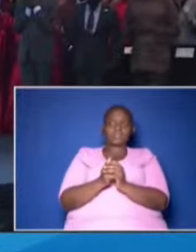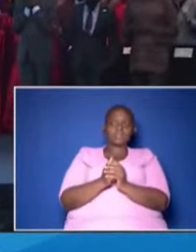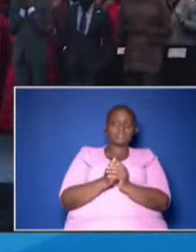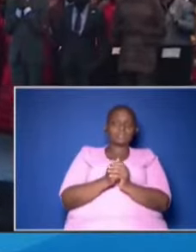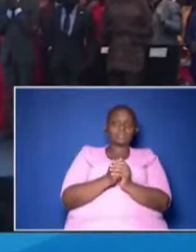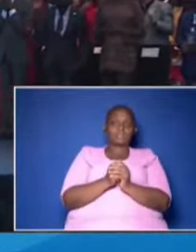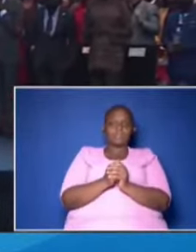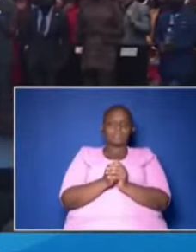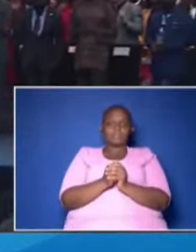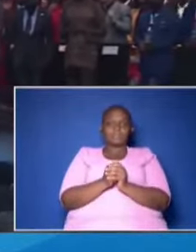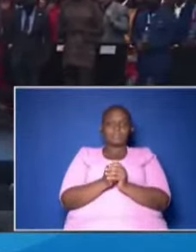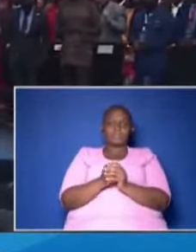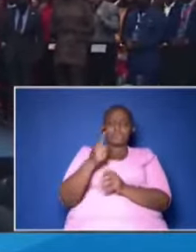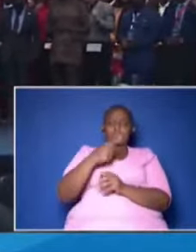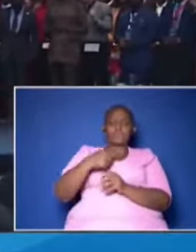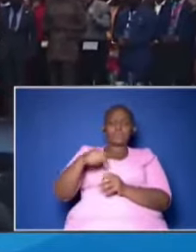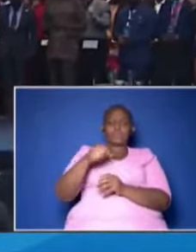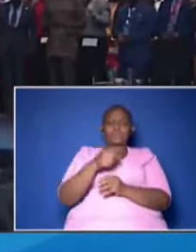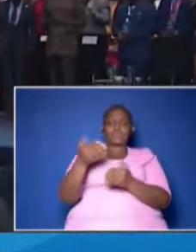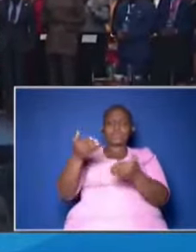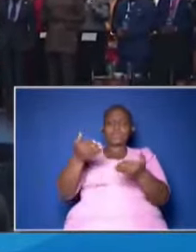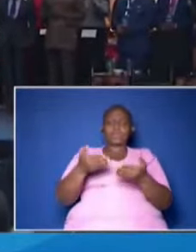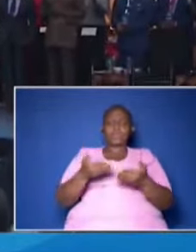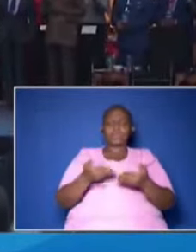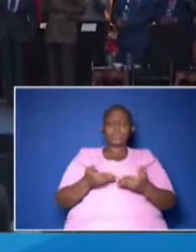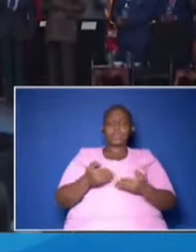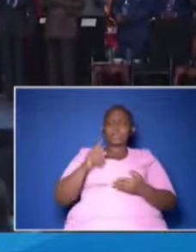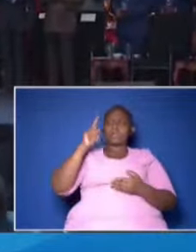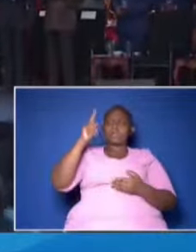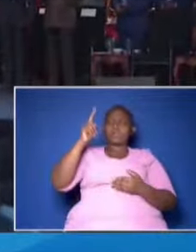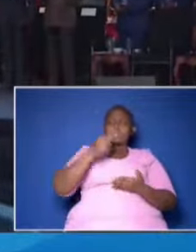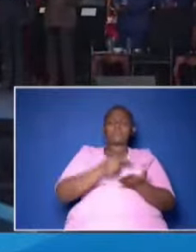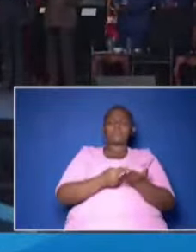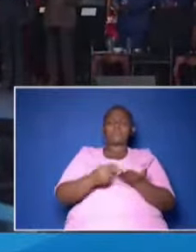yes and we welcome you blessed Holy